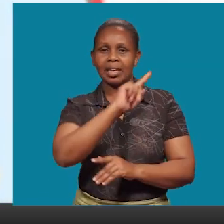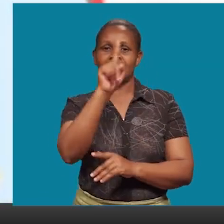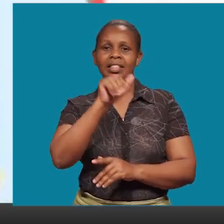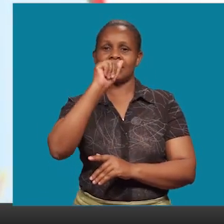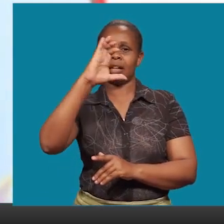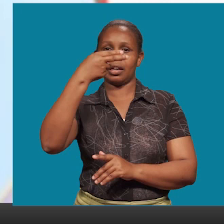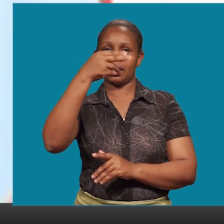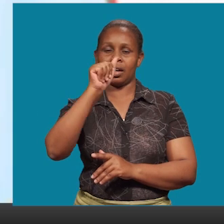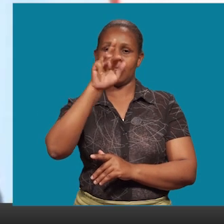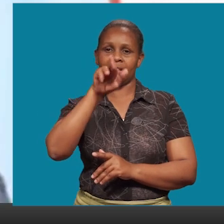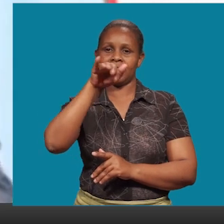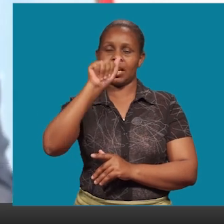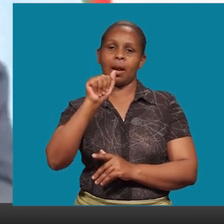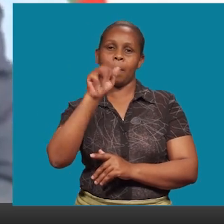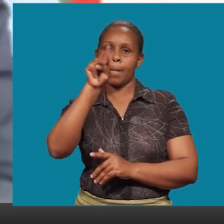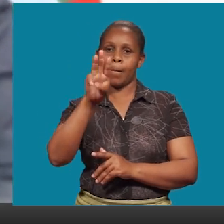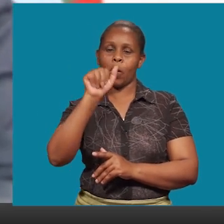and Urban Development,